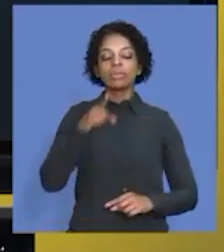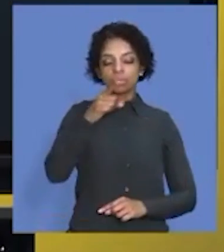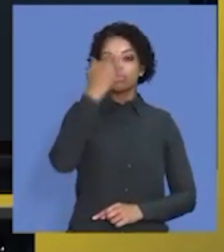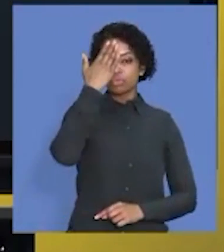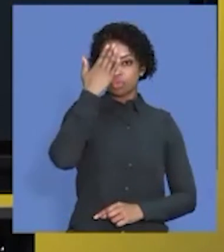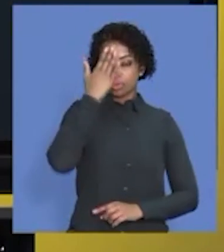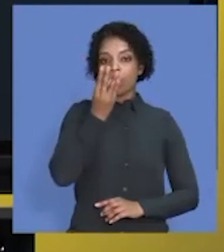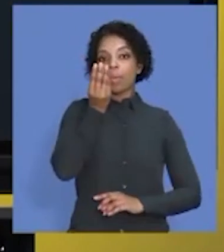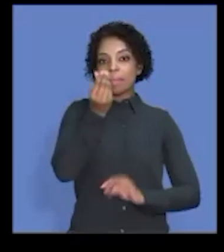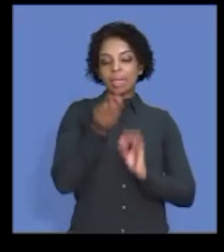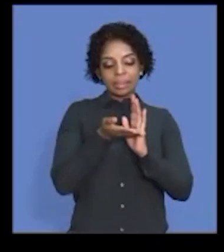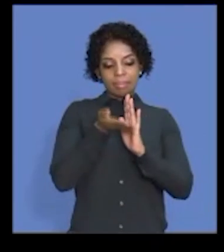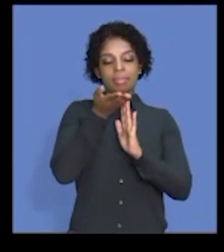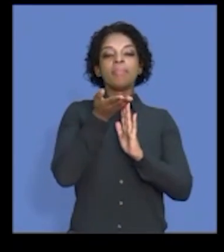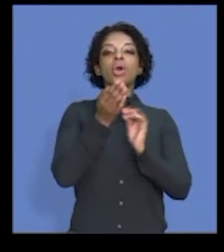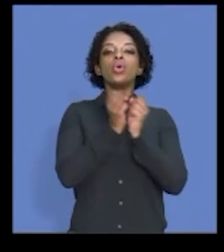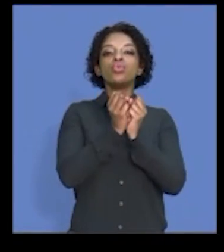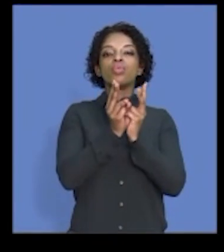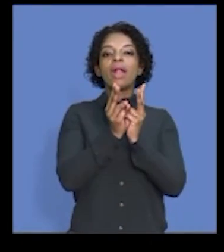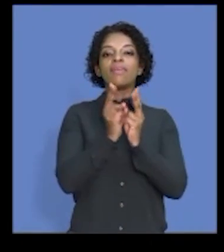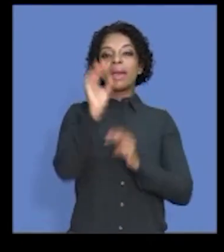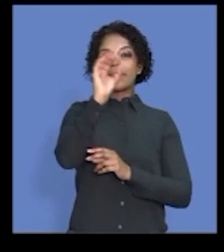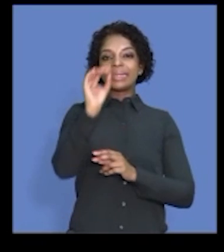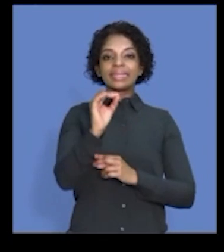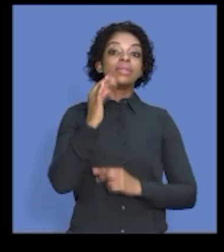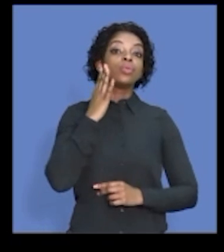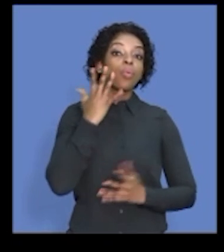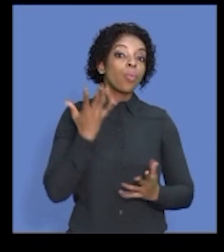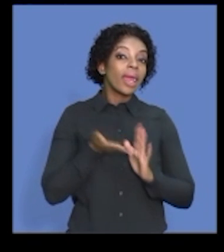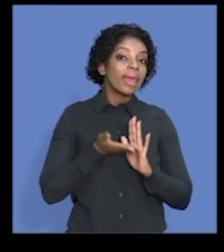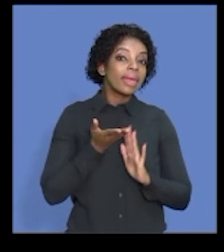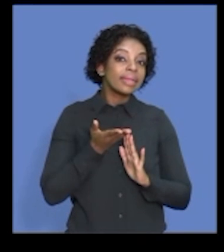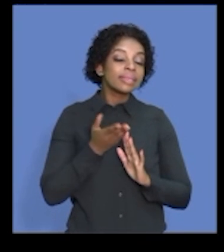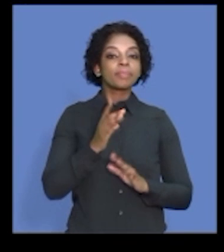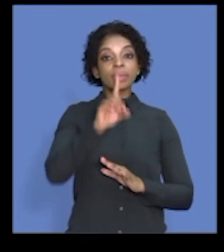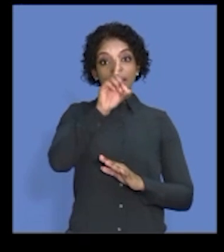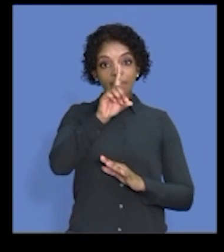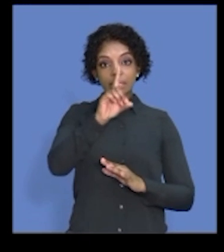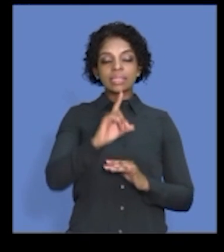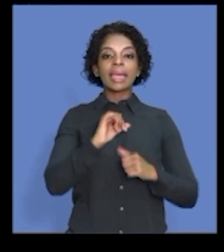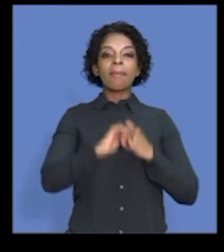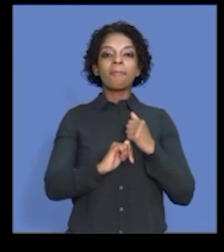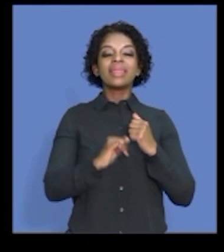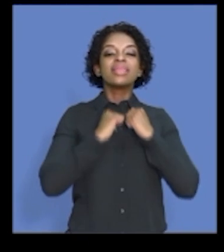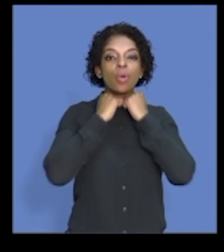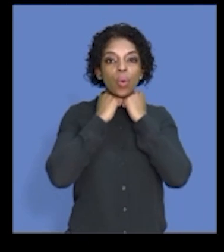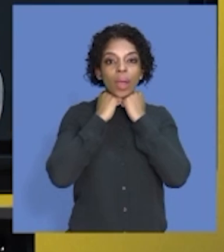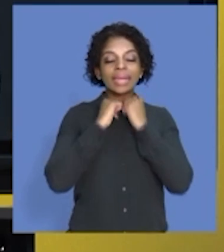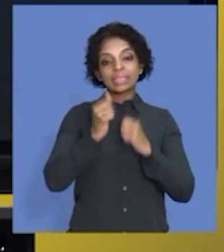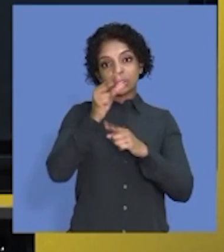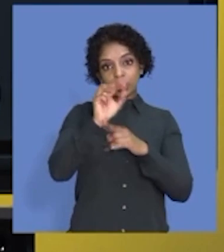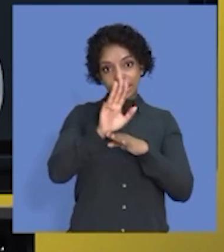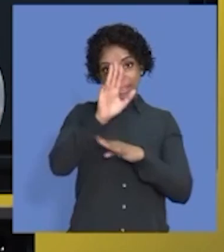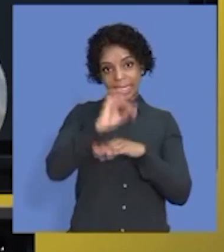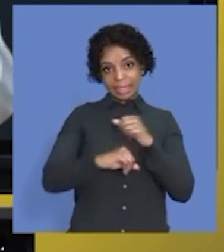by 12% when? On the 1st of August 2019. Got it? Now, how do we